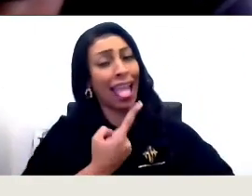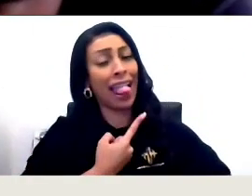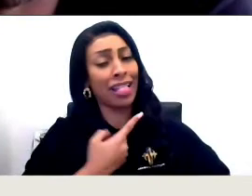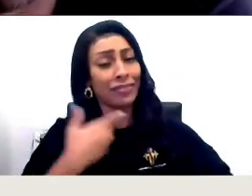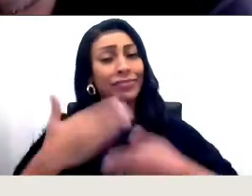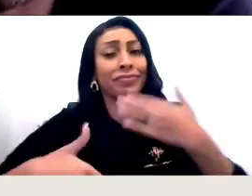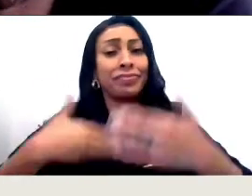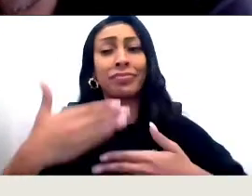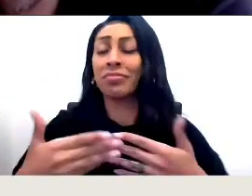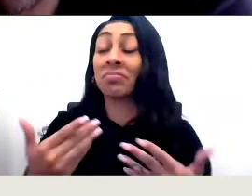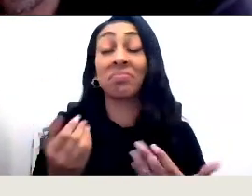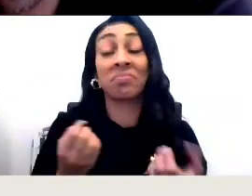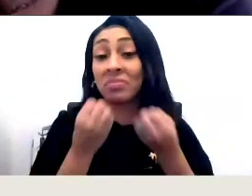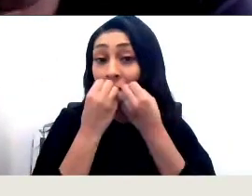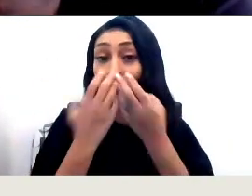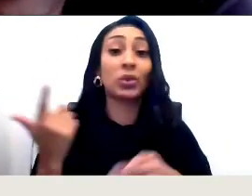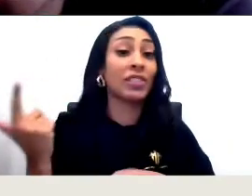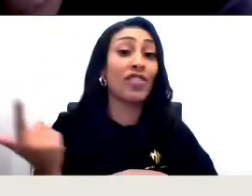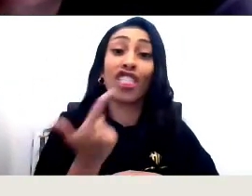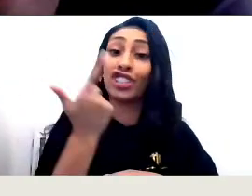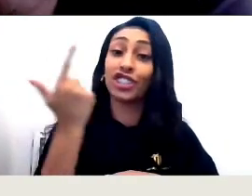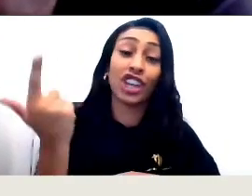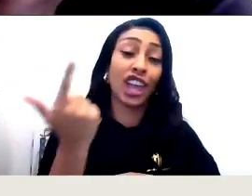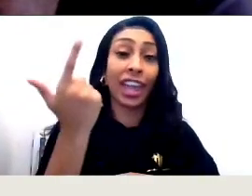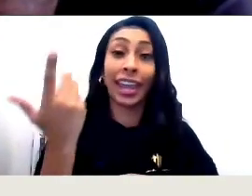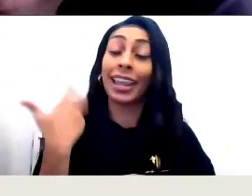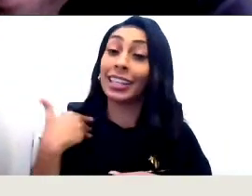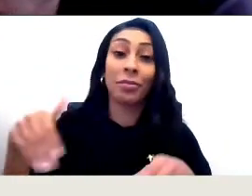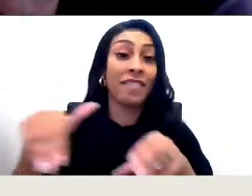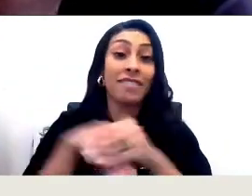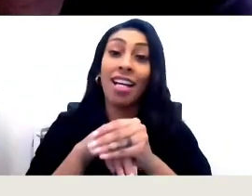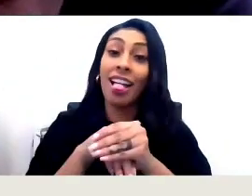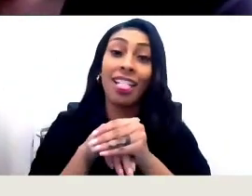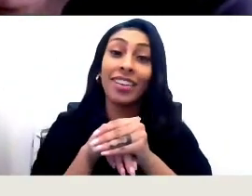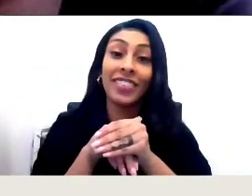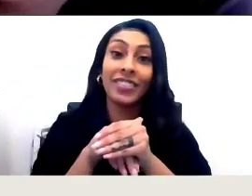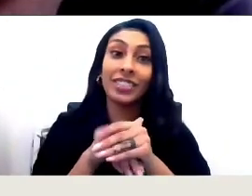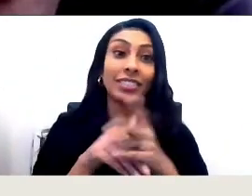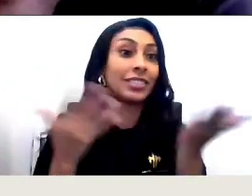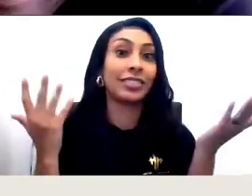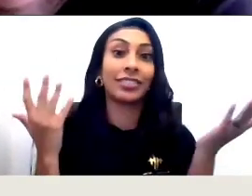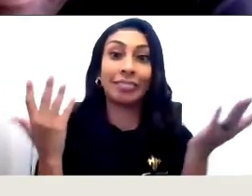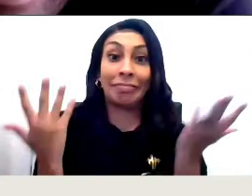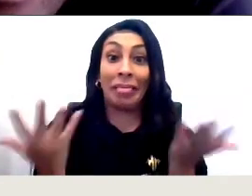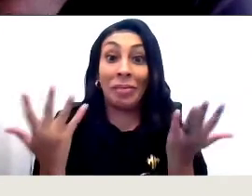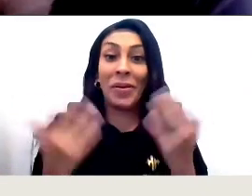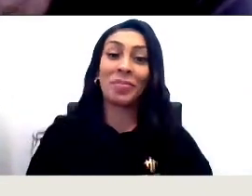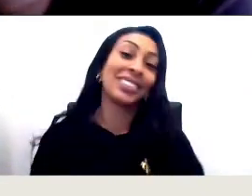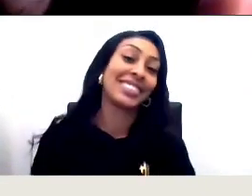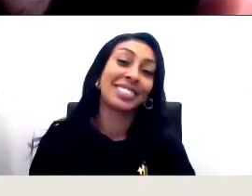been a fantastic journey to be in this very, very moment.